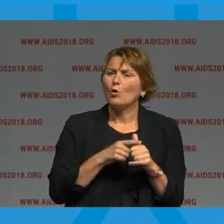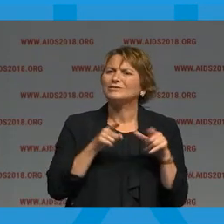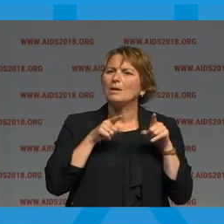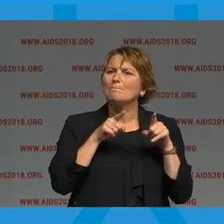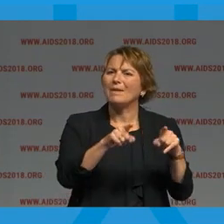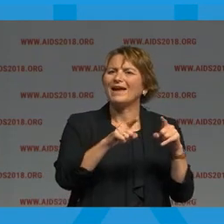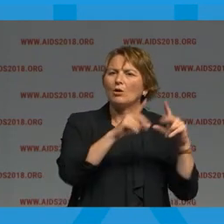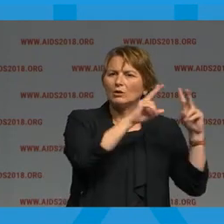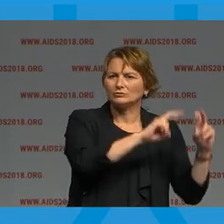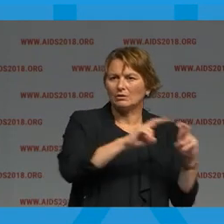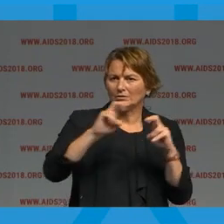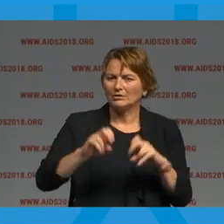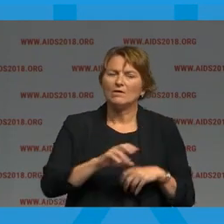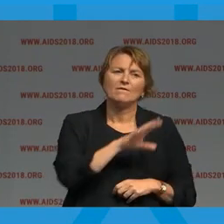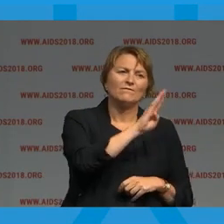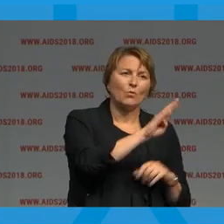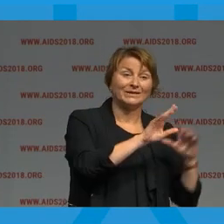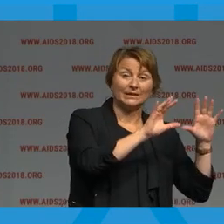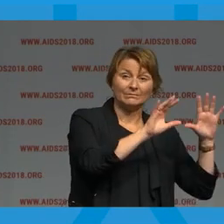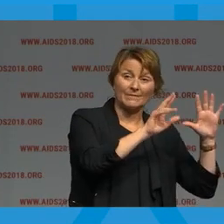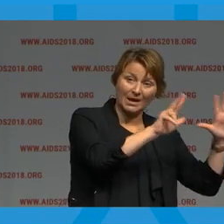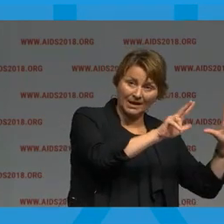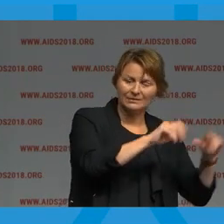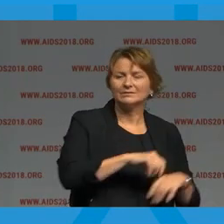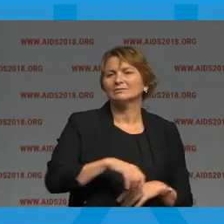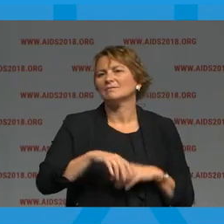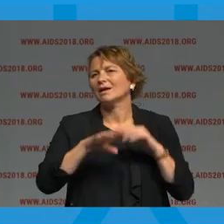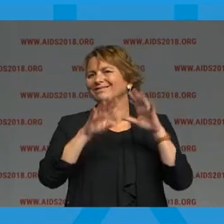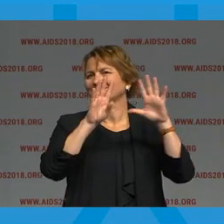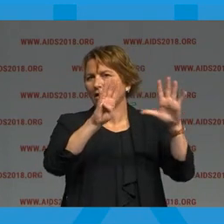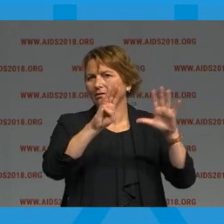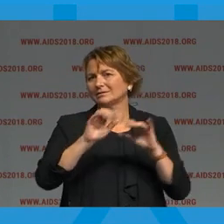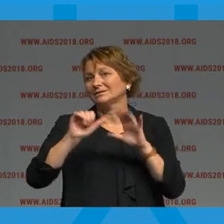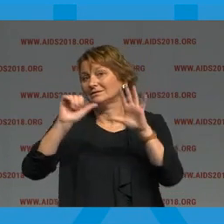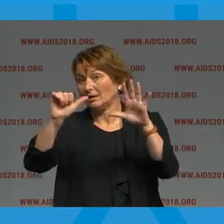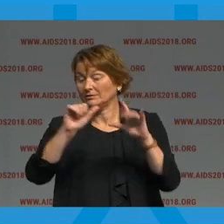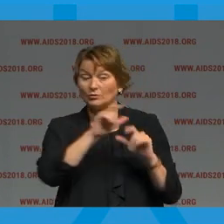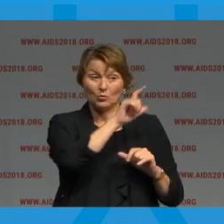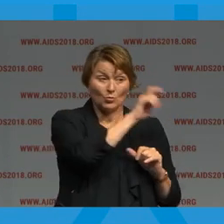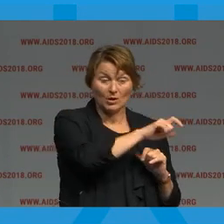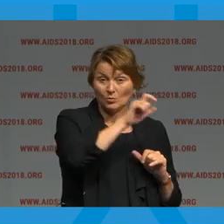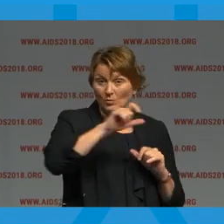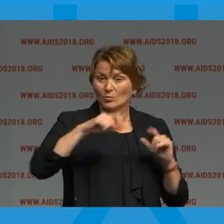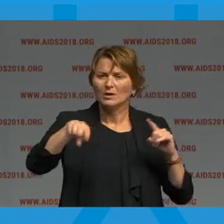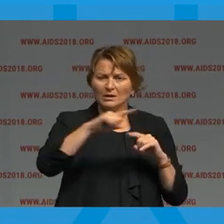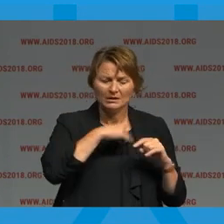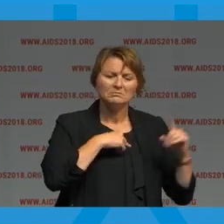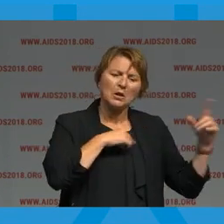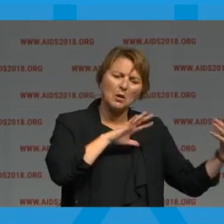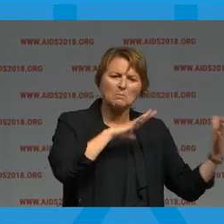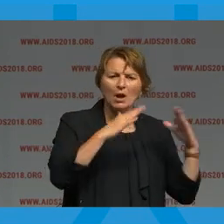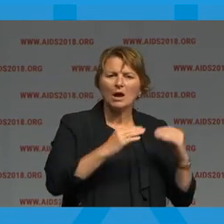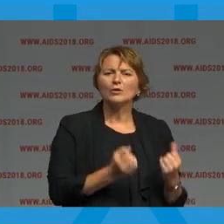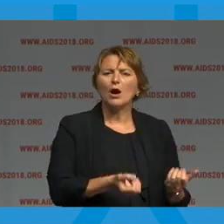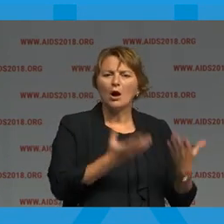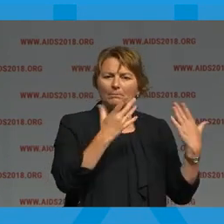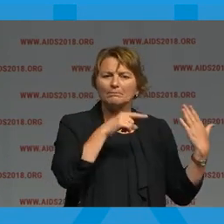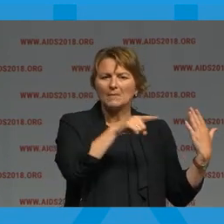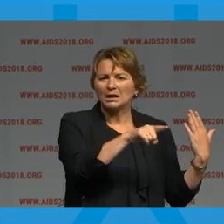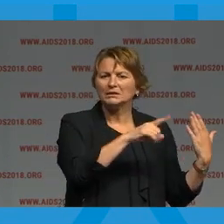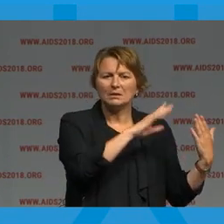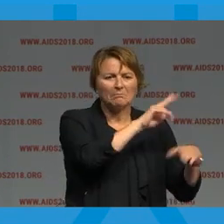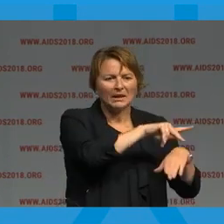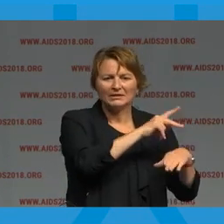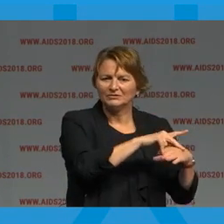showing at 48 and 96 weeks that around 90% of the patients achieved the primary endpoint of being less than 50